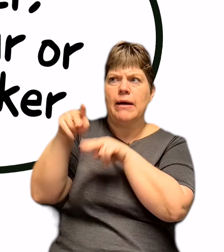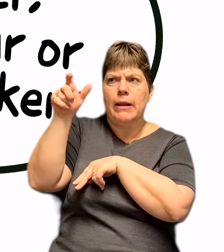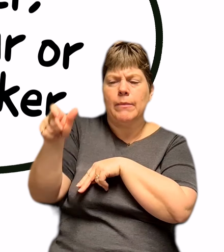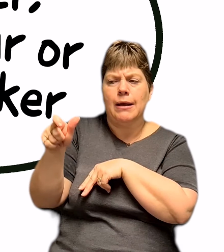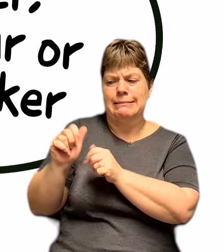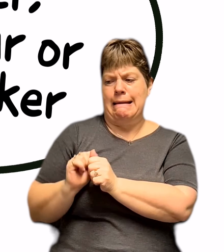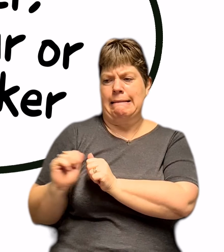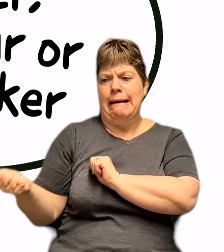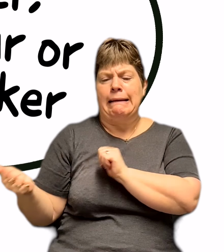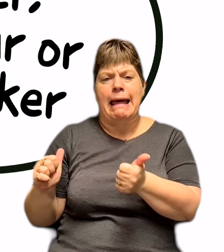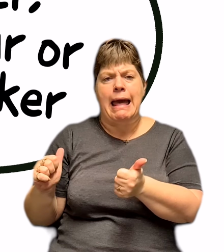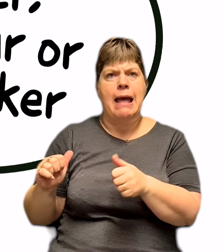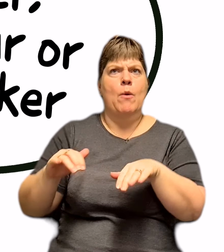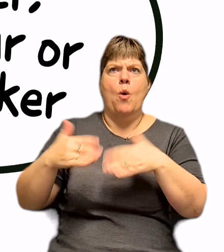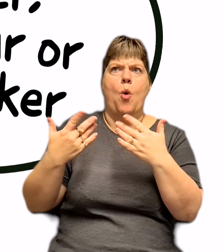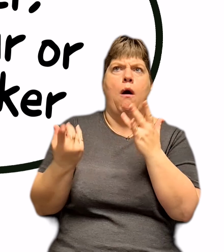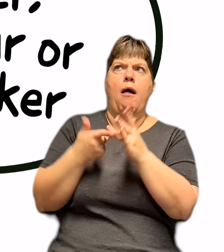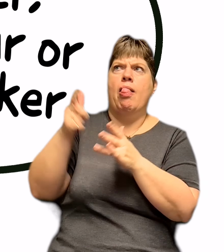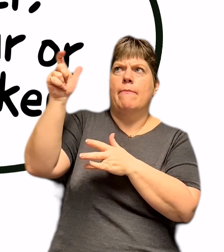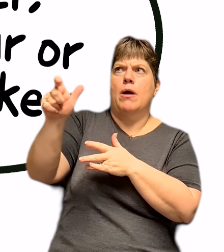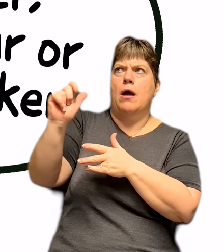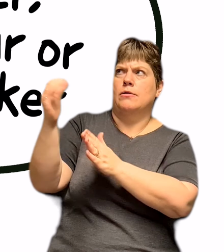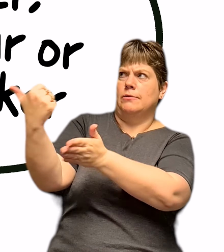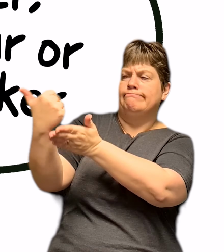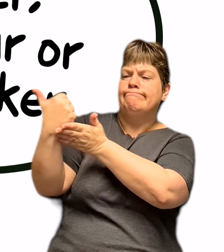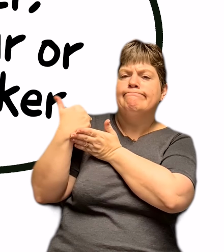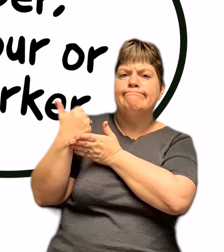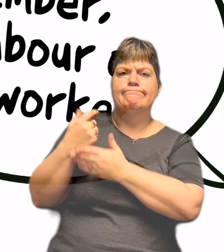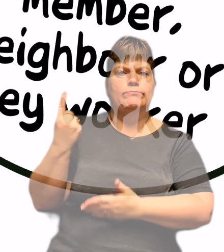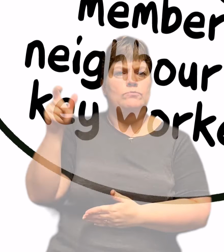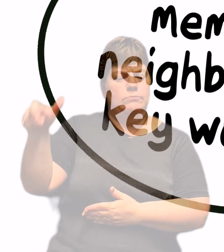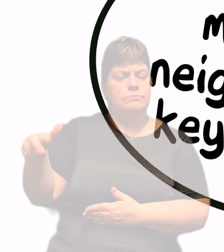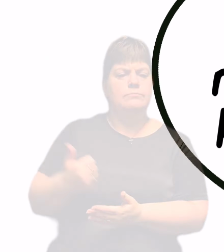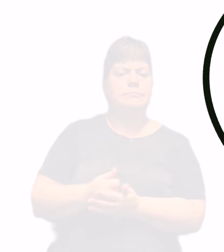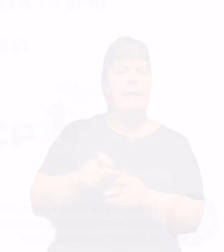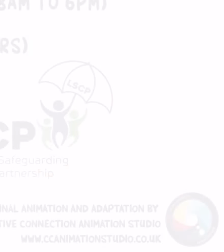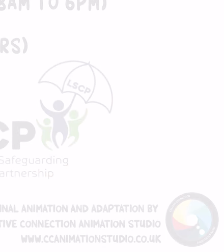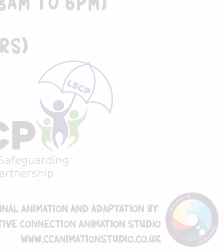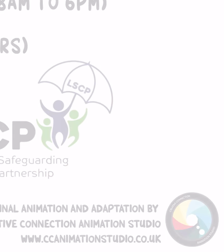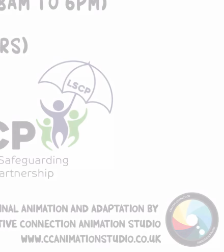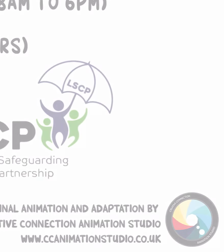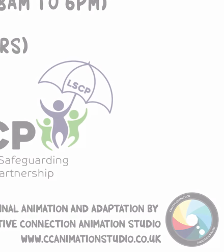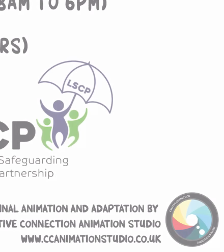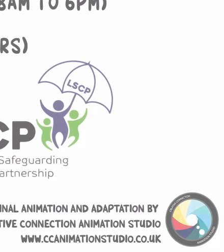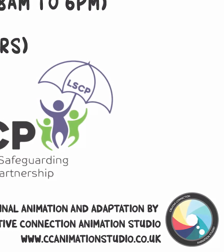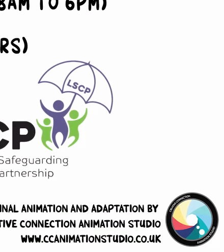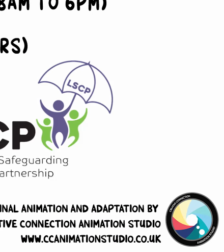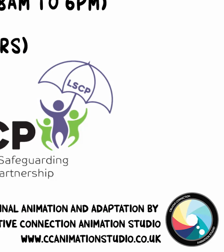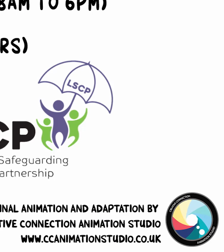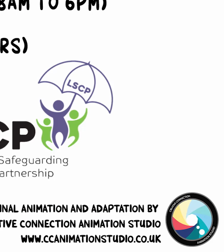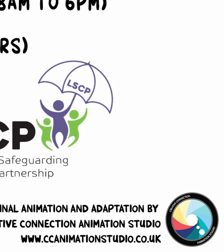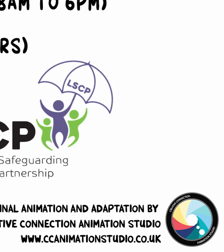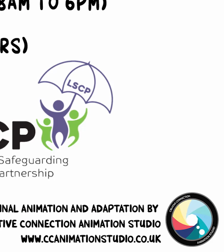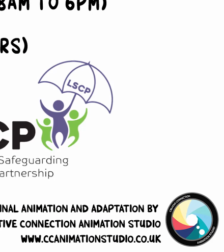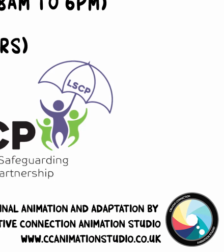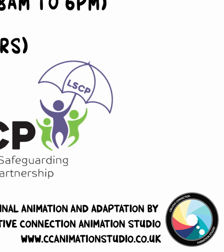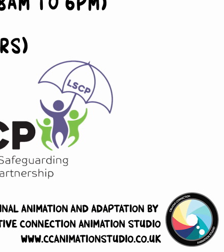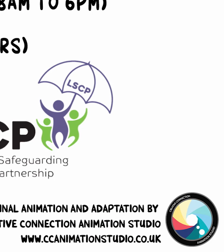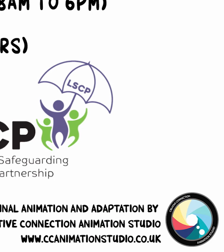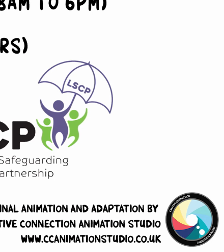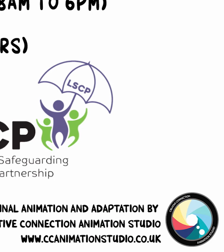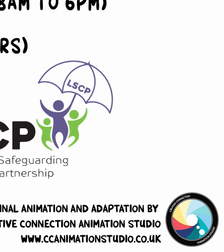neighbour, key worker or anyone else who provides you with support. If you can't find someone you can trust, in